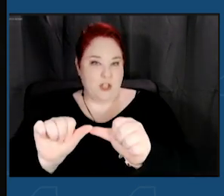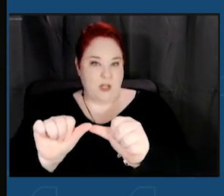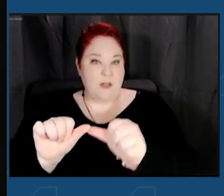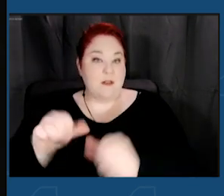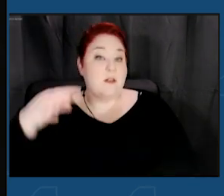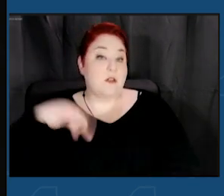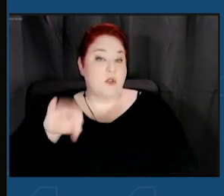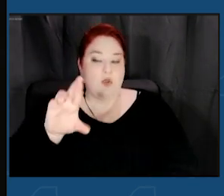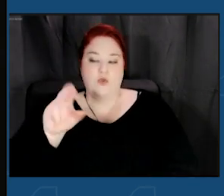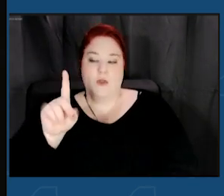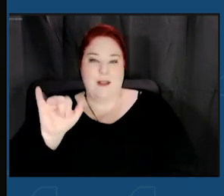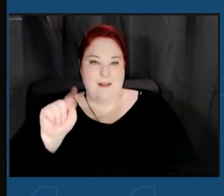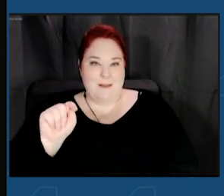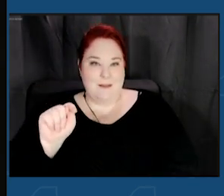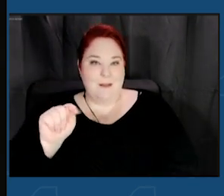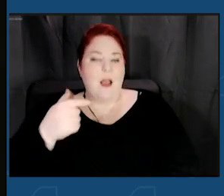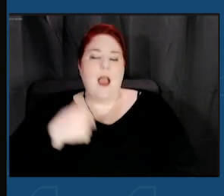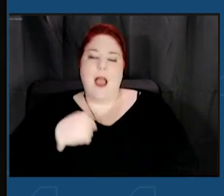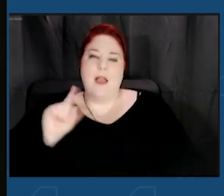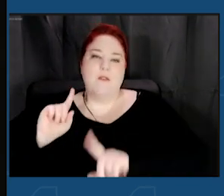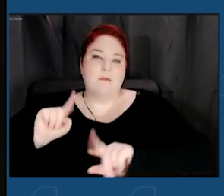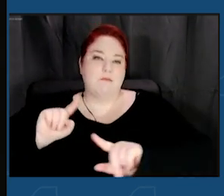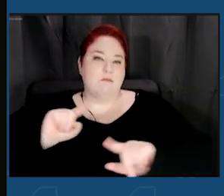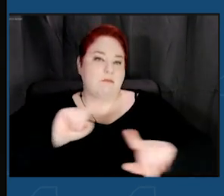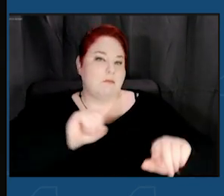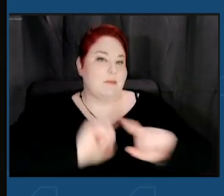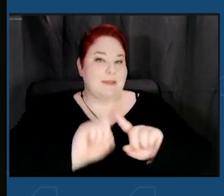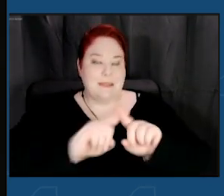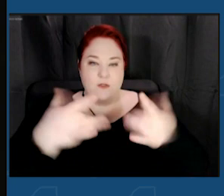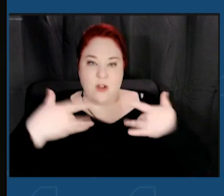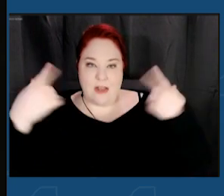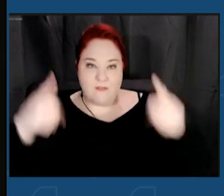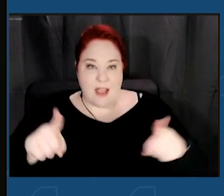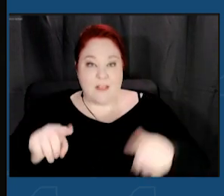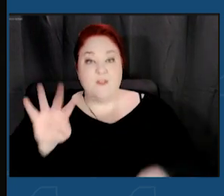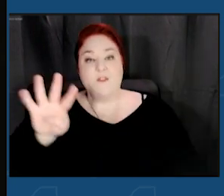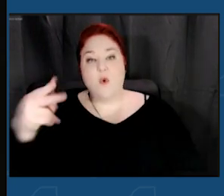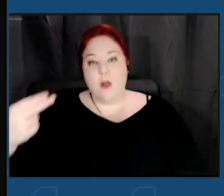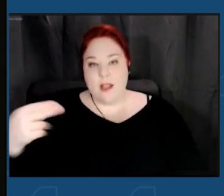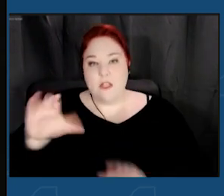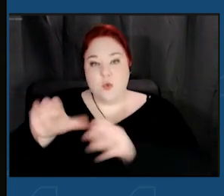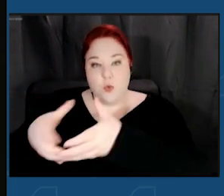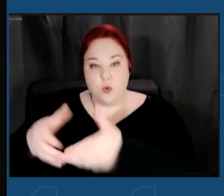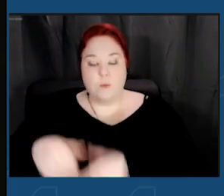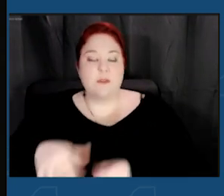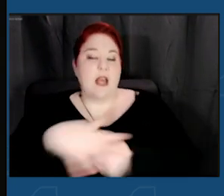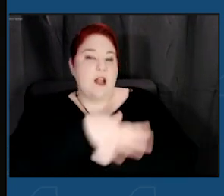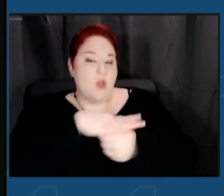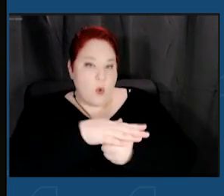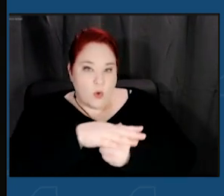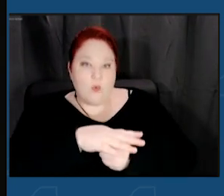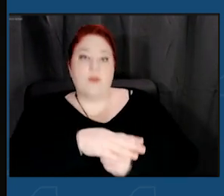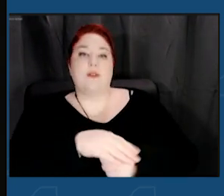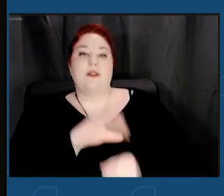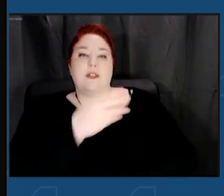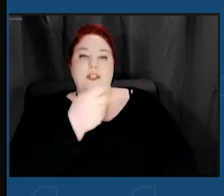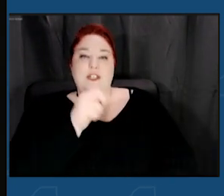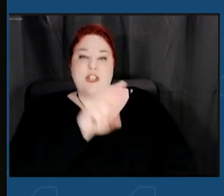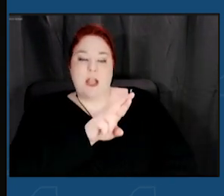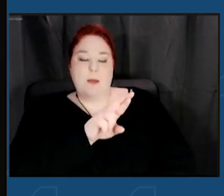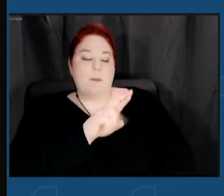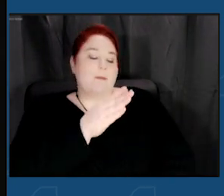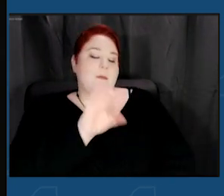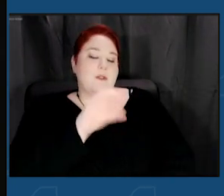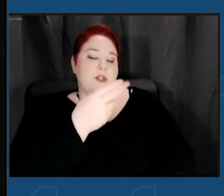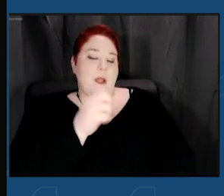more events with 4-H groups and local chambers of commerce in the local areas. How do we get more